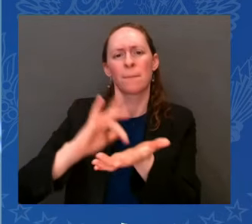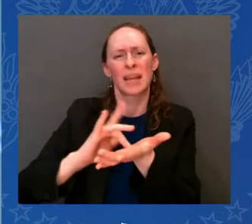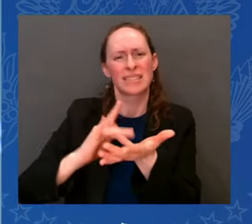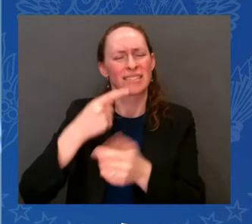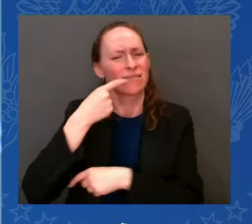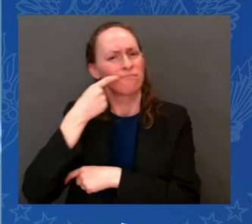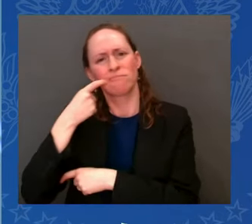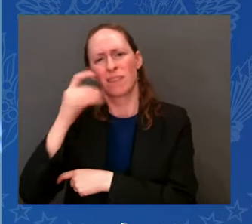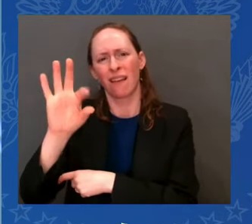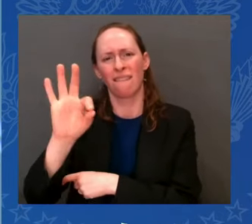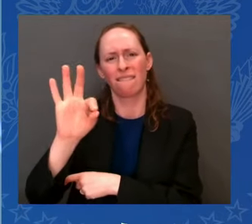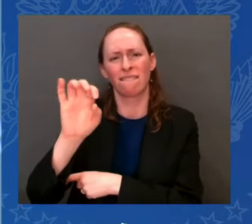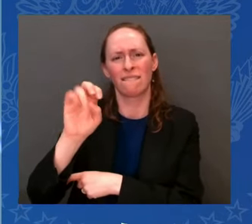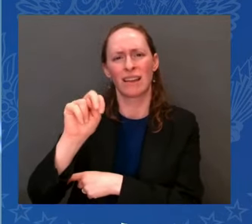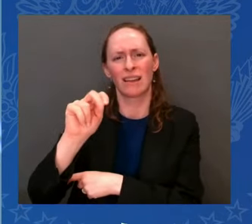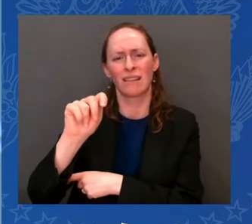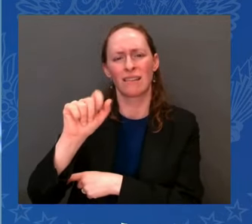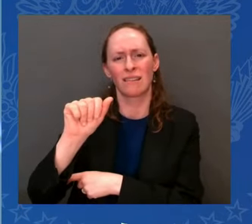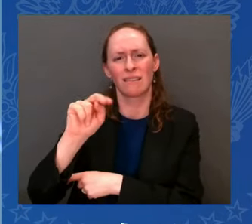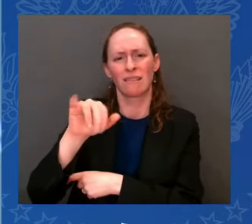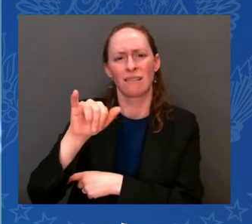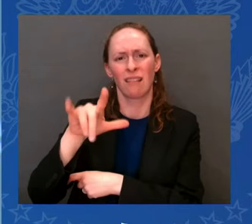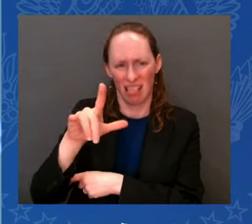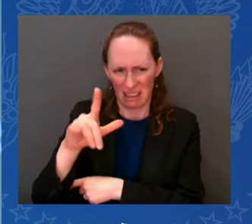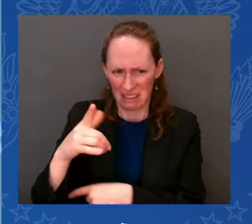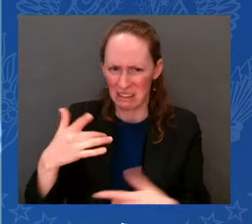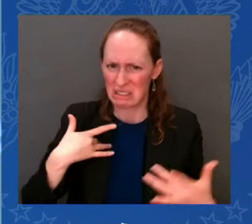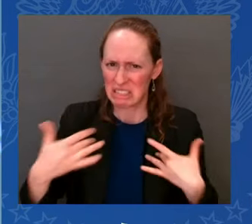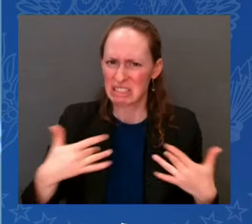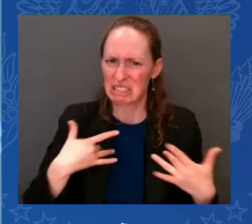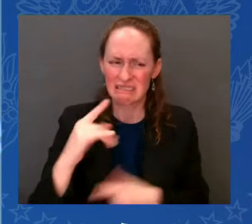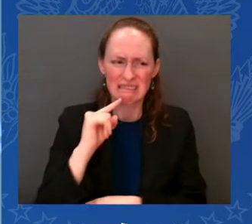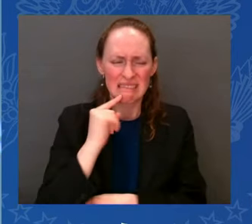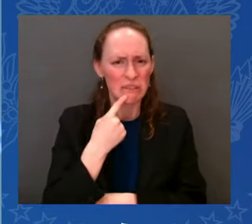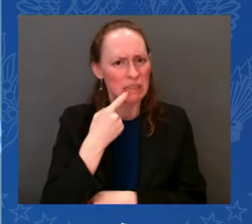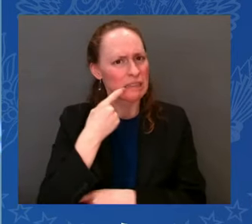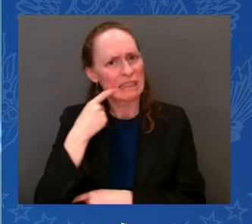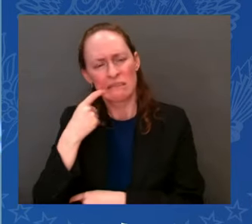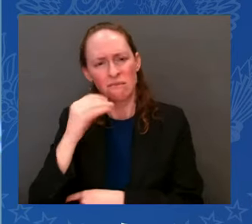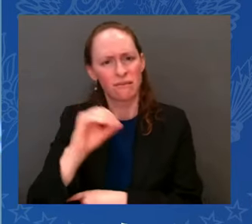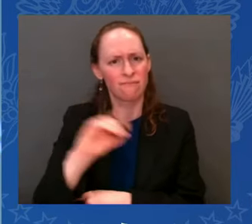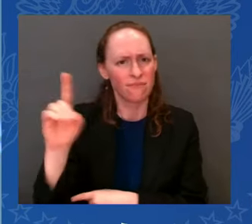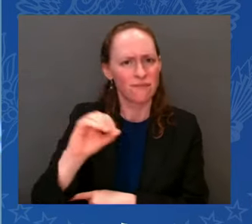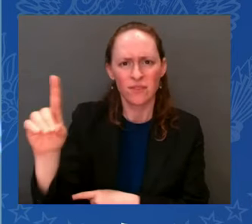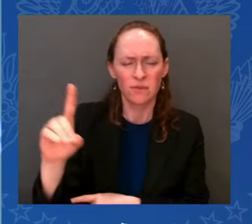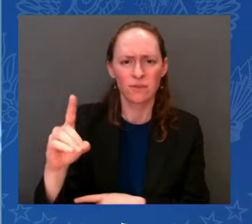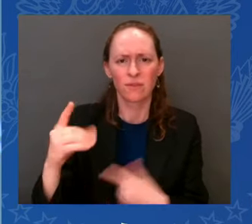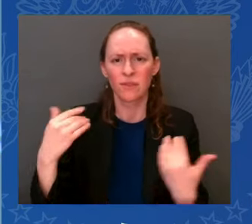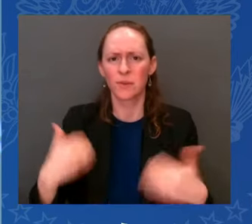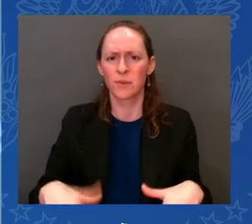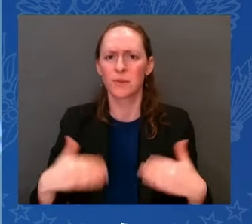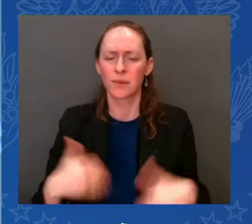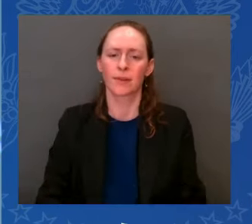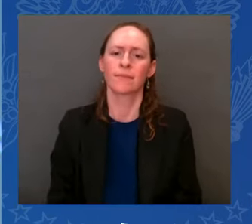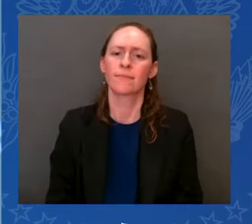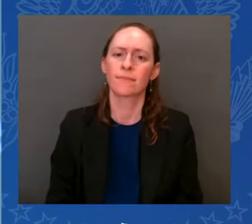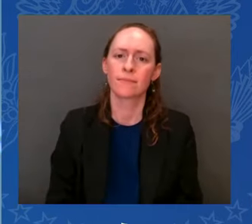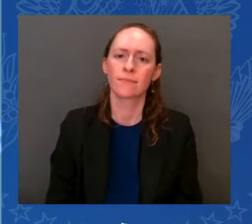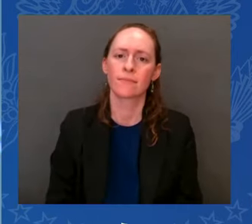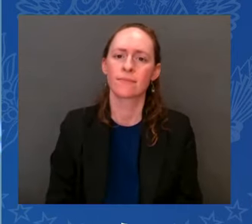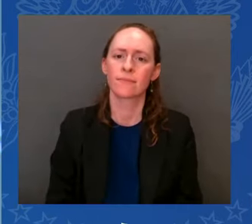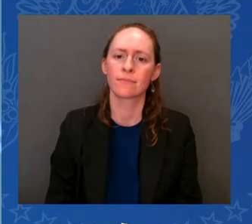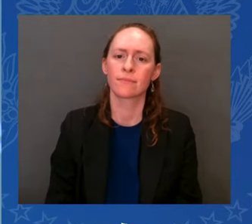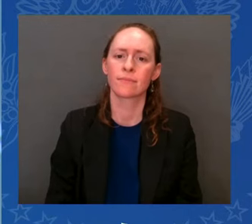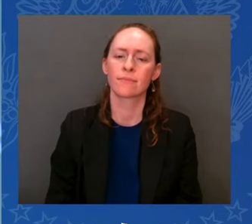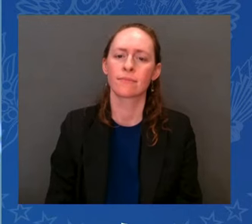We now have a record number of personnel working to secure the border. We've now seized over 23,000 pounds of fentanyl just in the